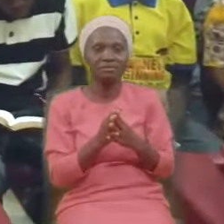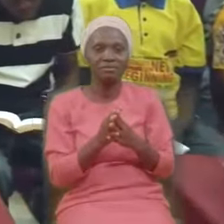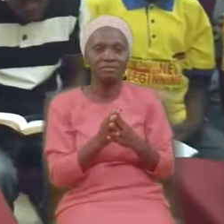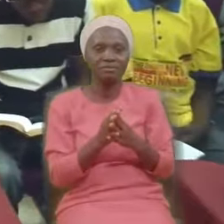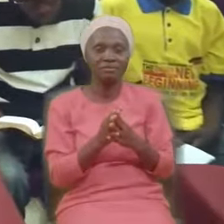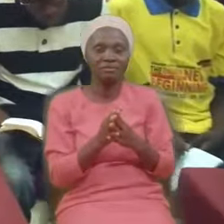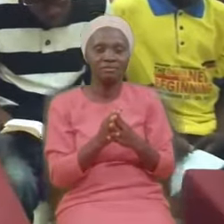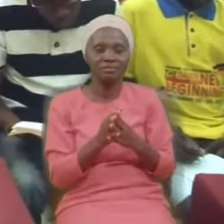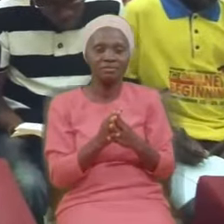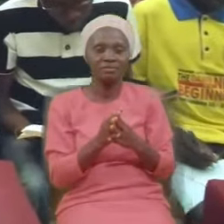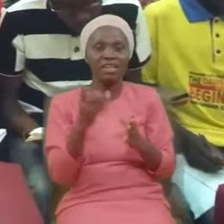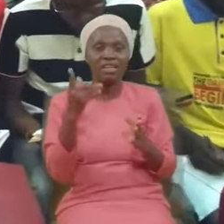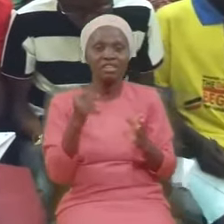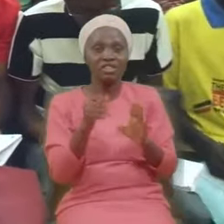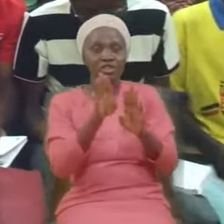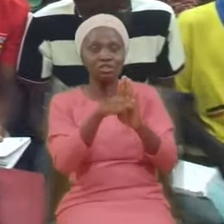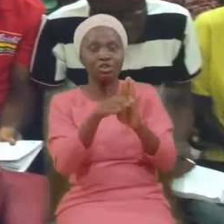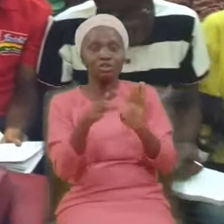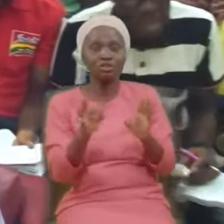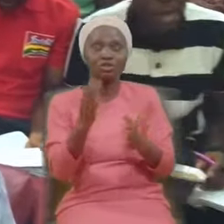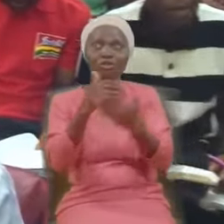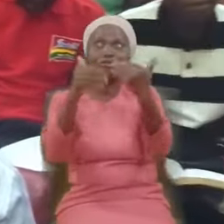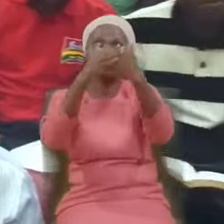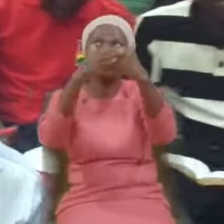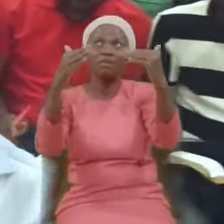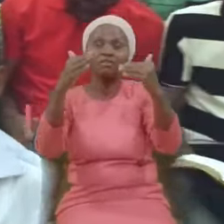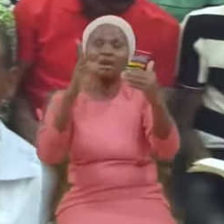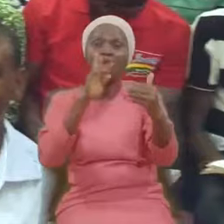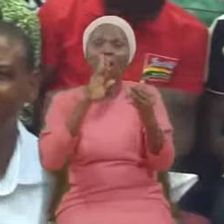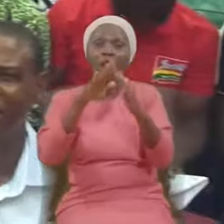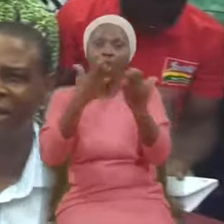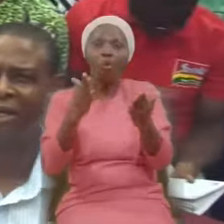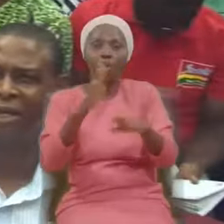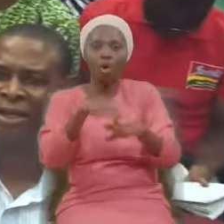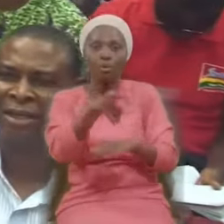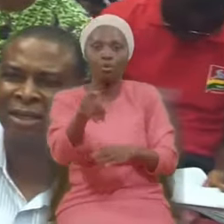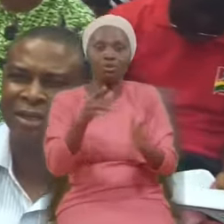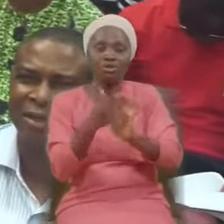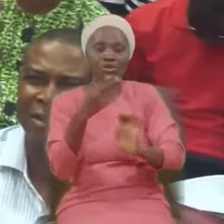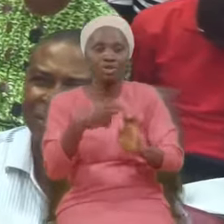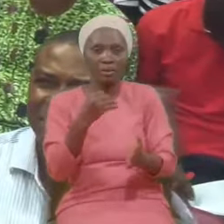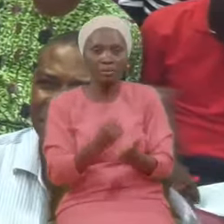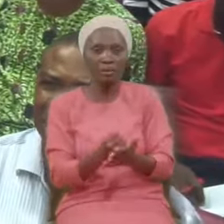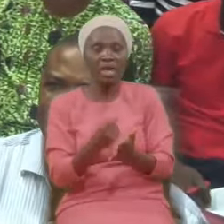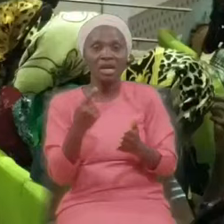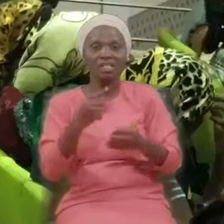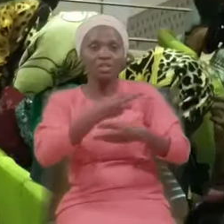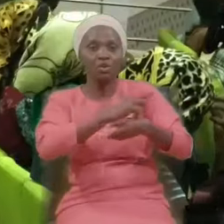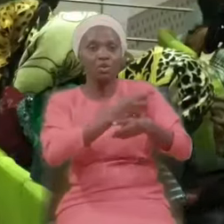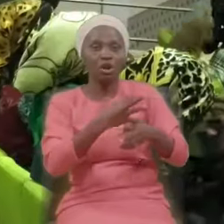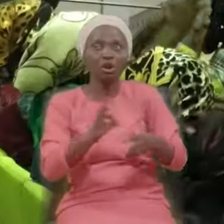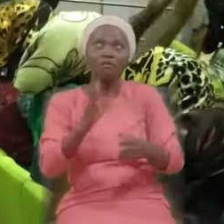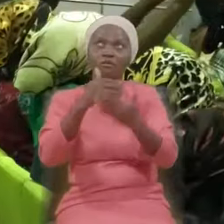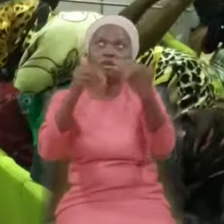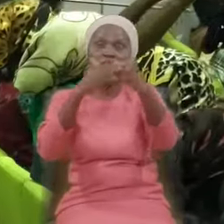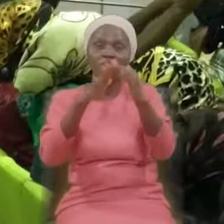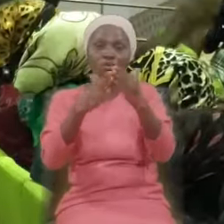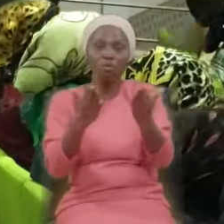The doors of heaven are open upon you. The windows of heaven are open upon